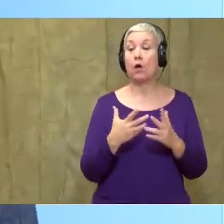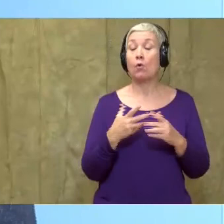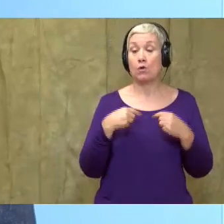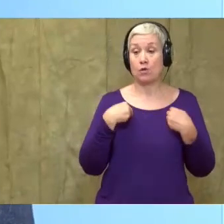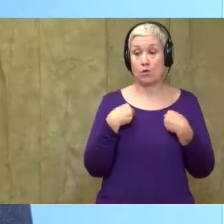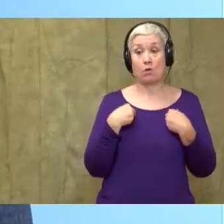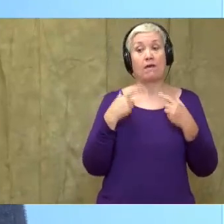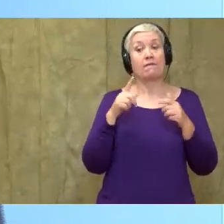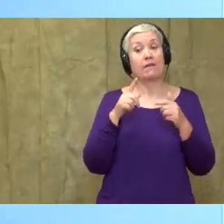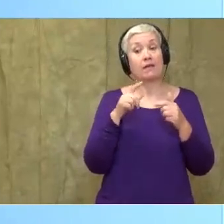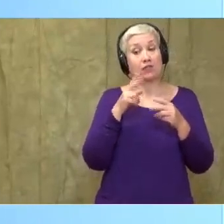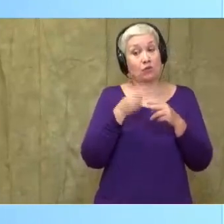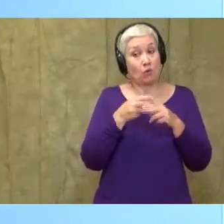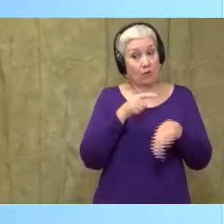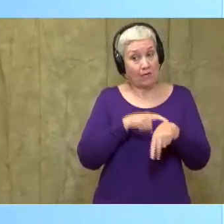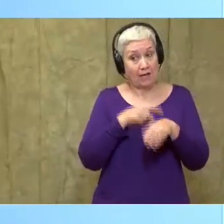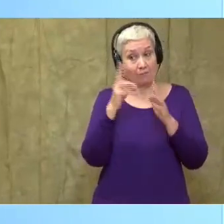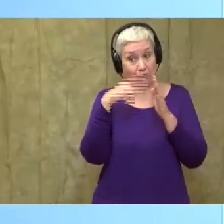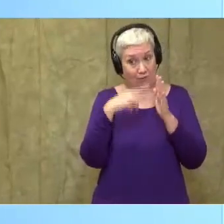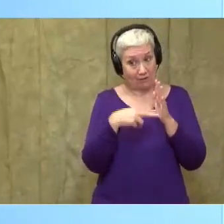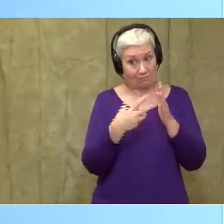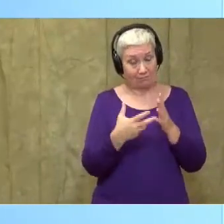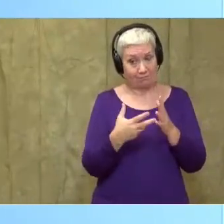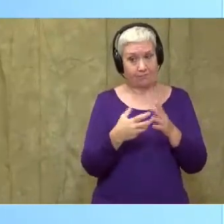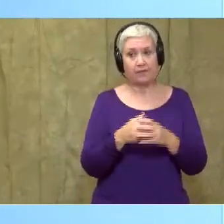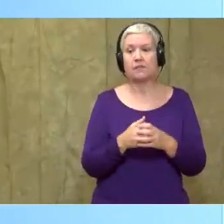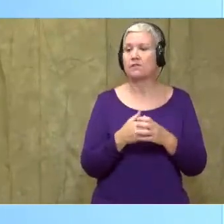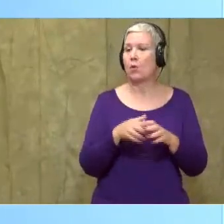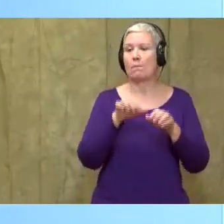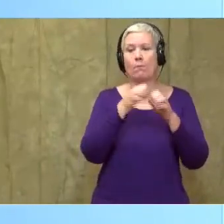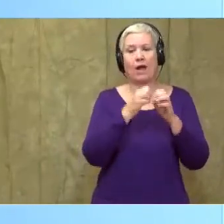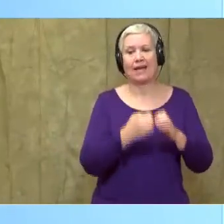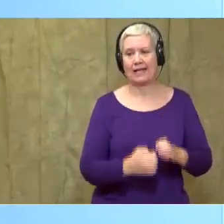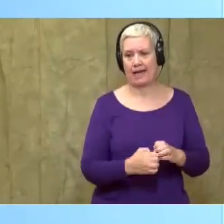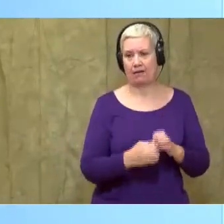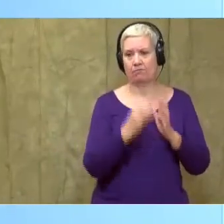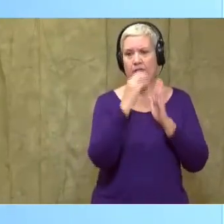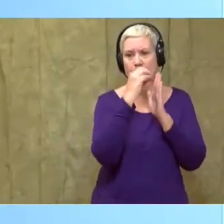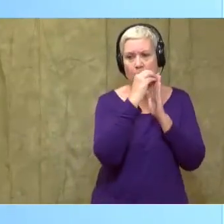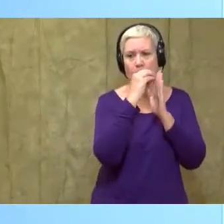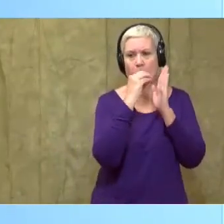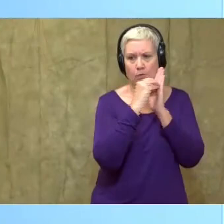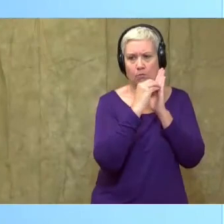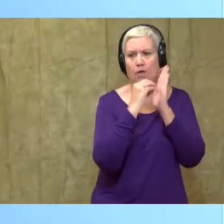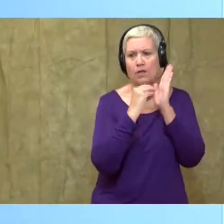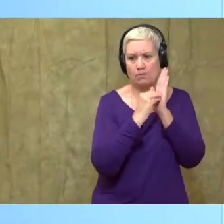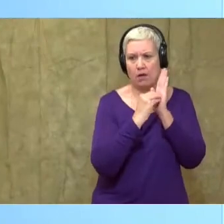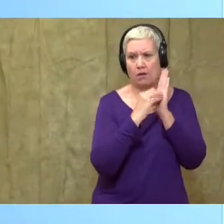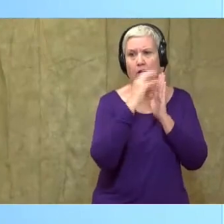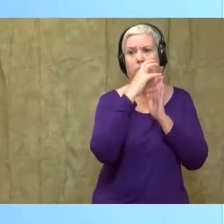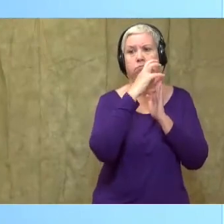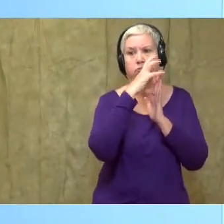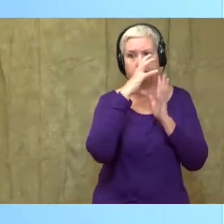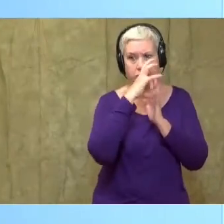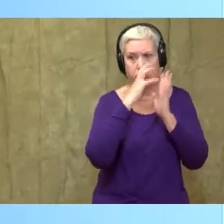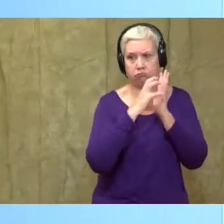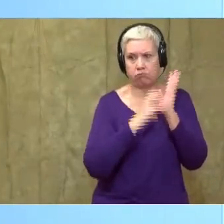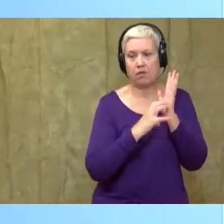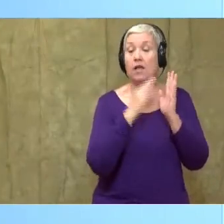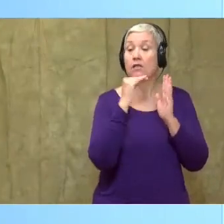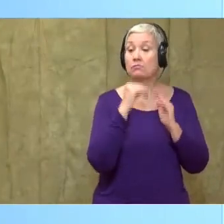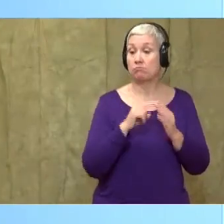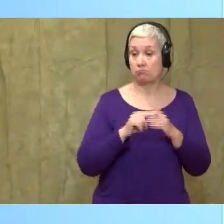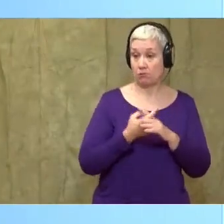my advice to my students is to break that down into manageable chunks. Start with what you